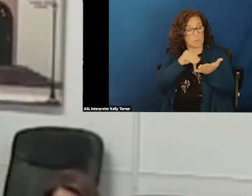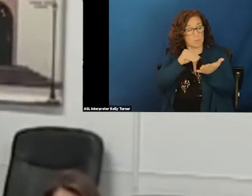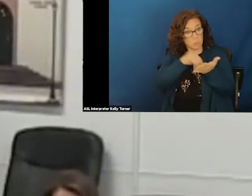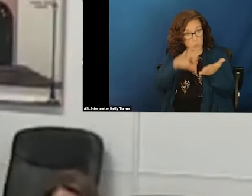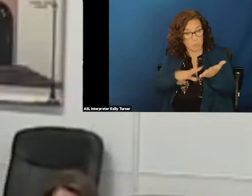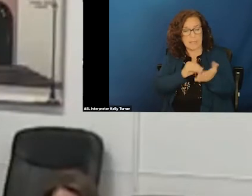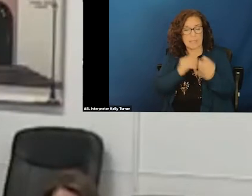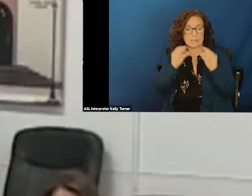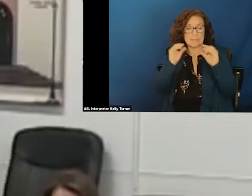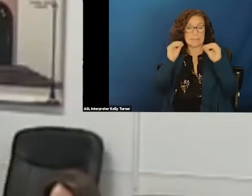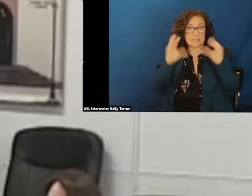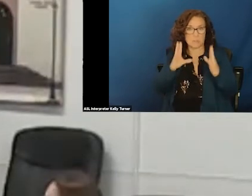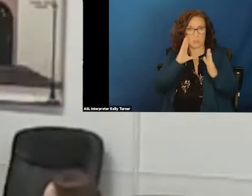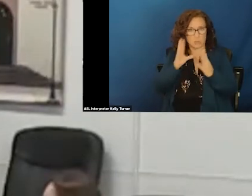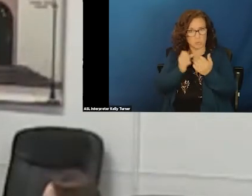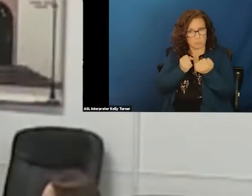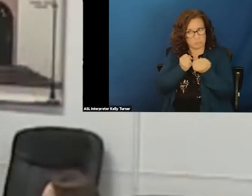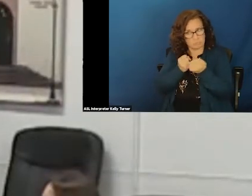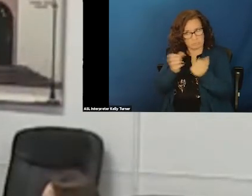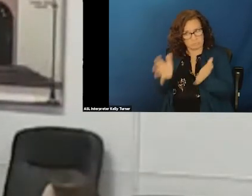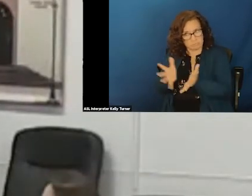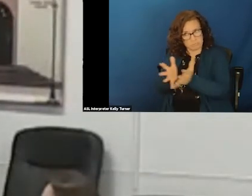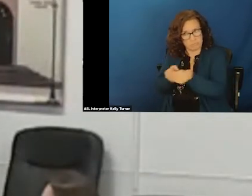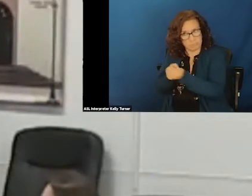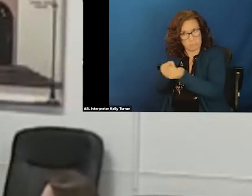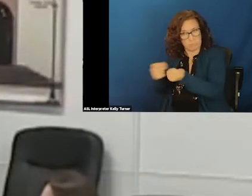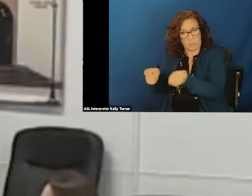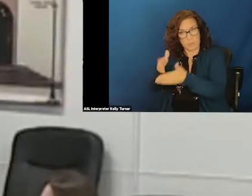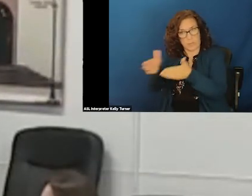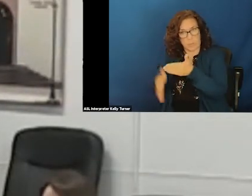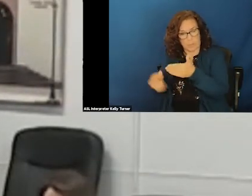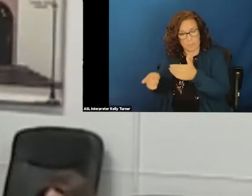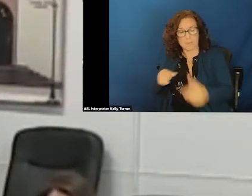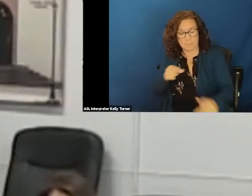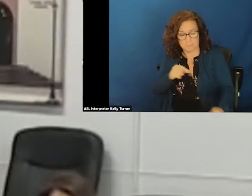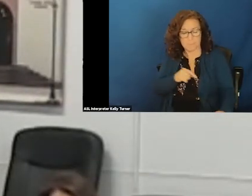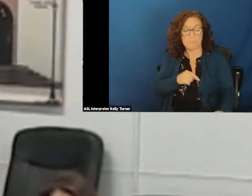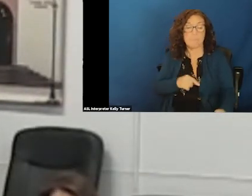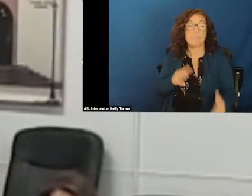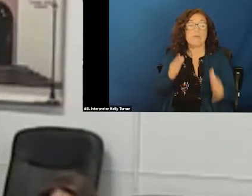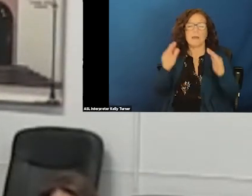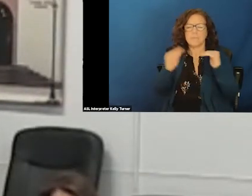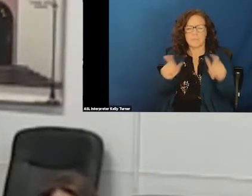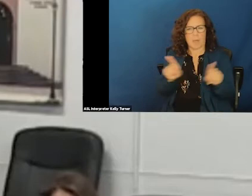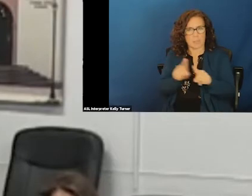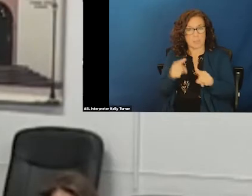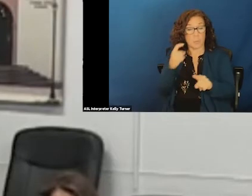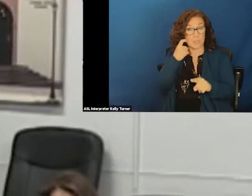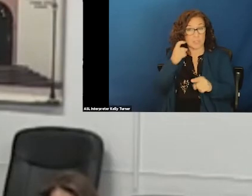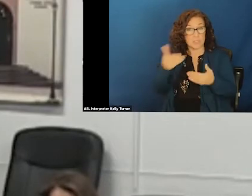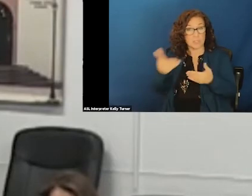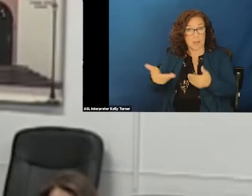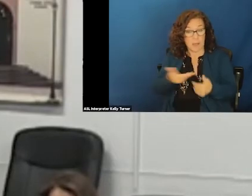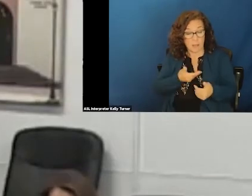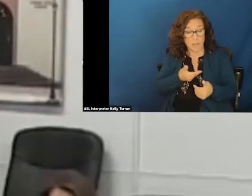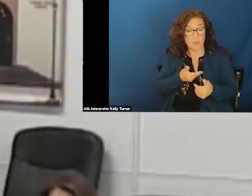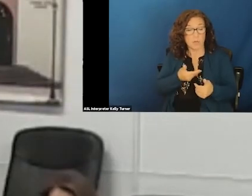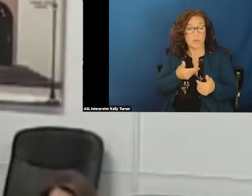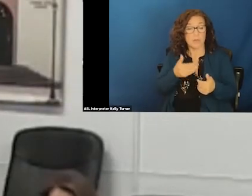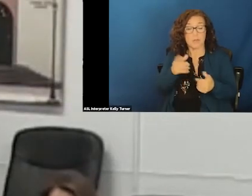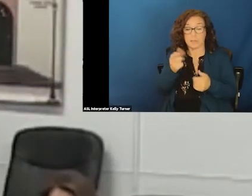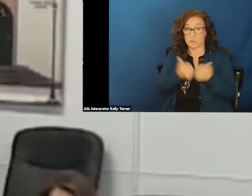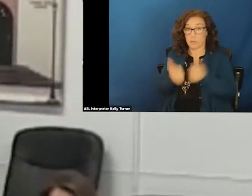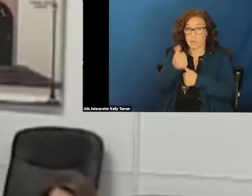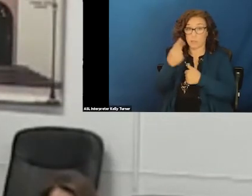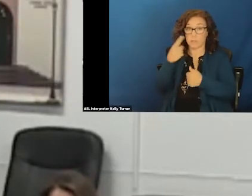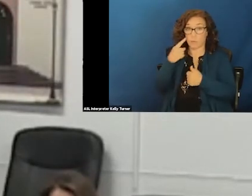a director of school performance and student outcomes. And so this was also intentional in the sense that we will have a